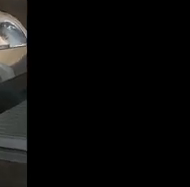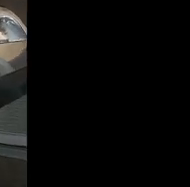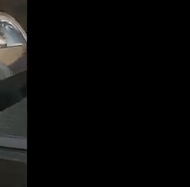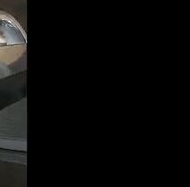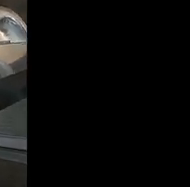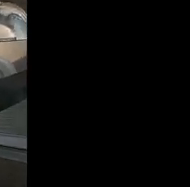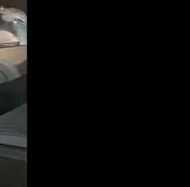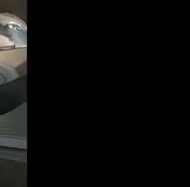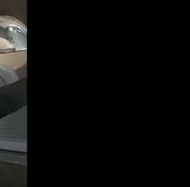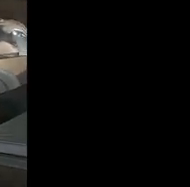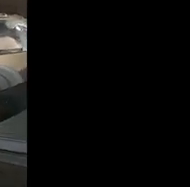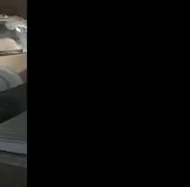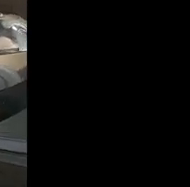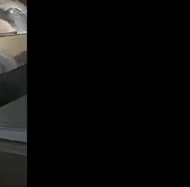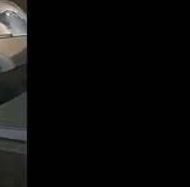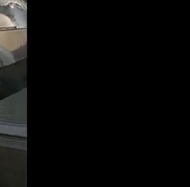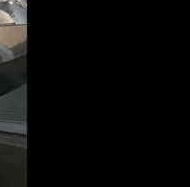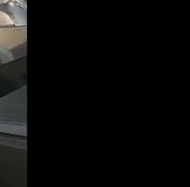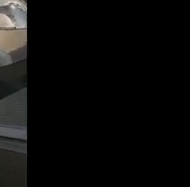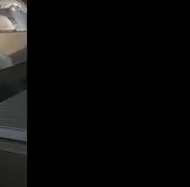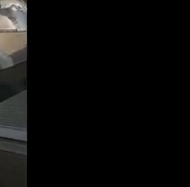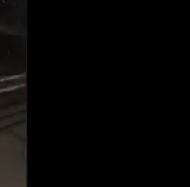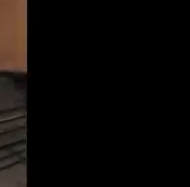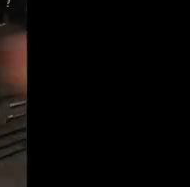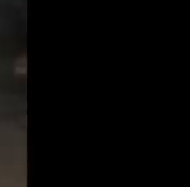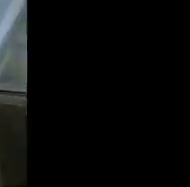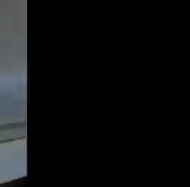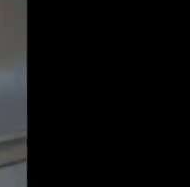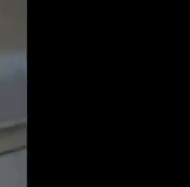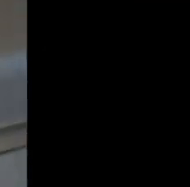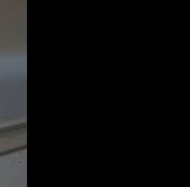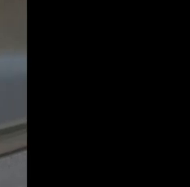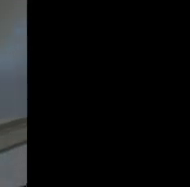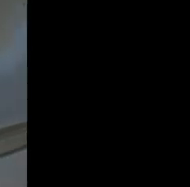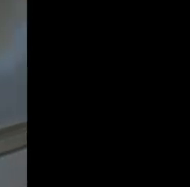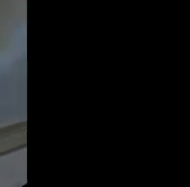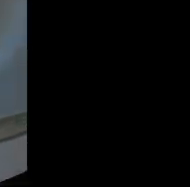Hit it. Going in. And do the boogie thing.